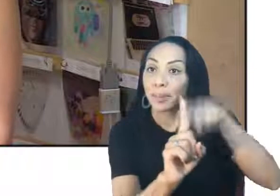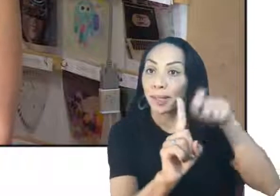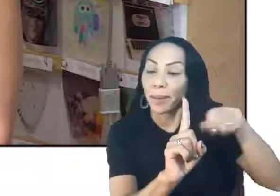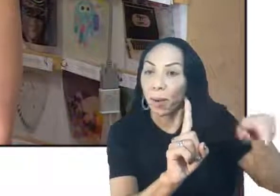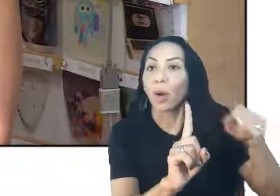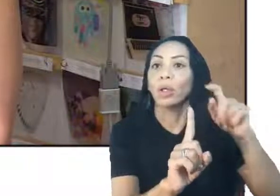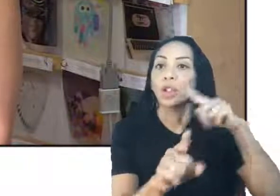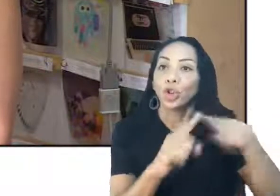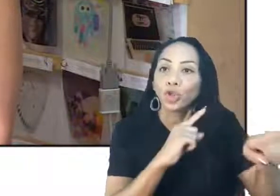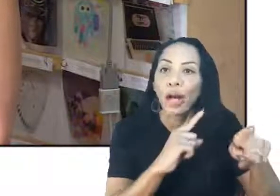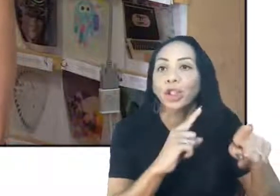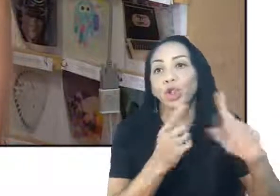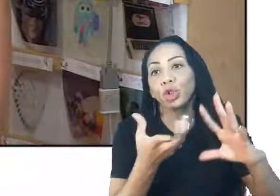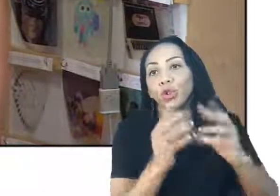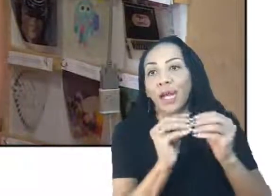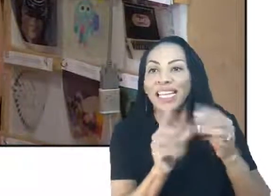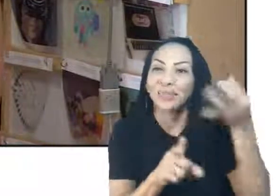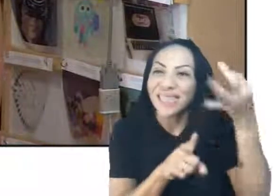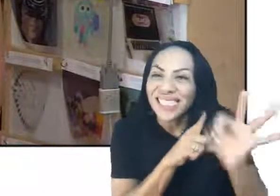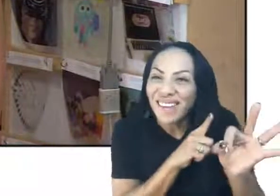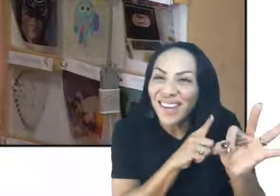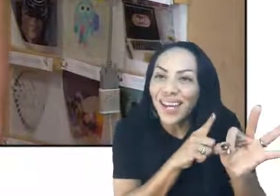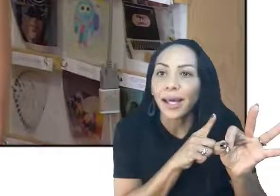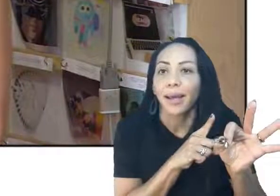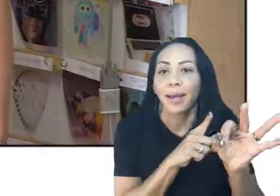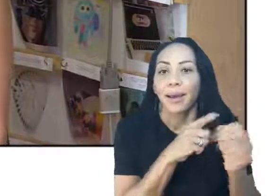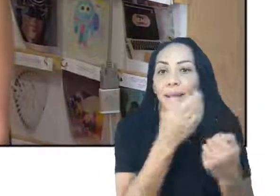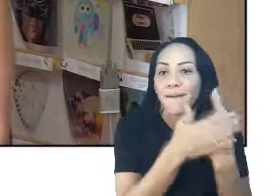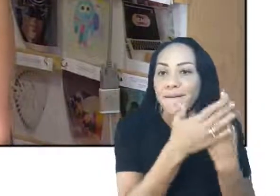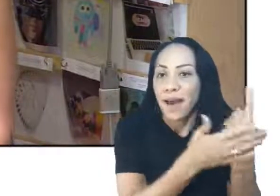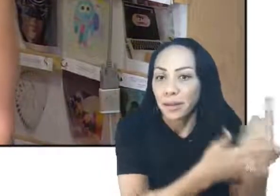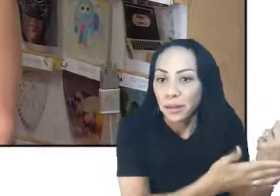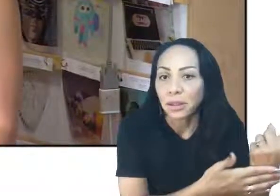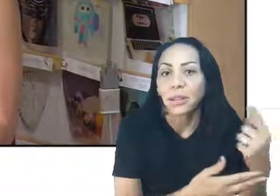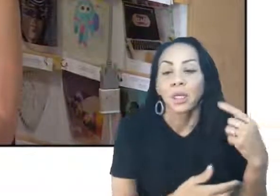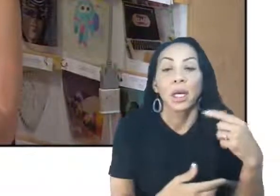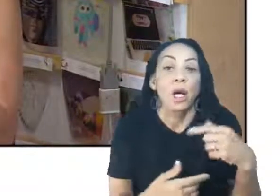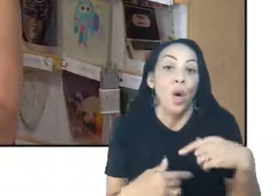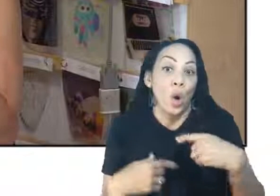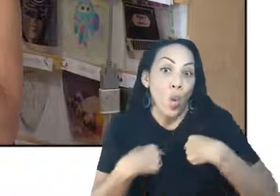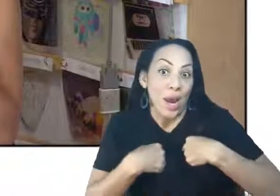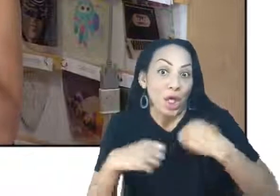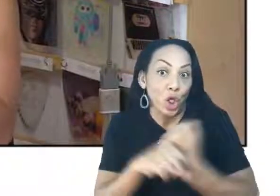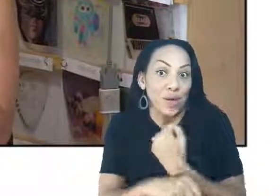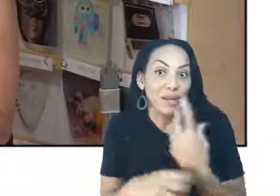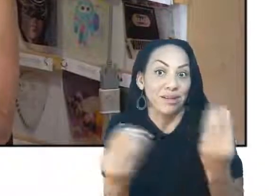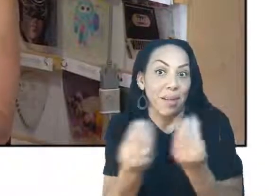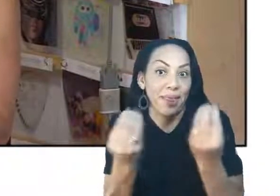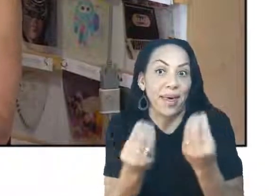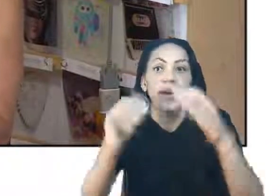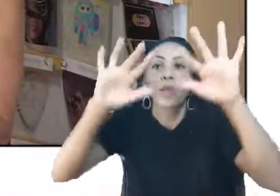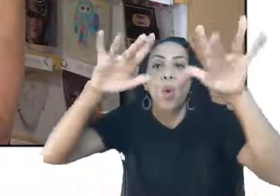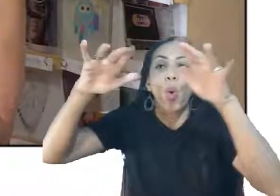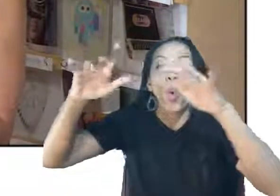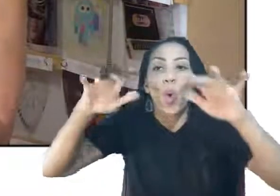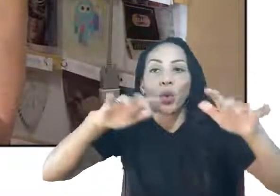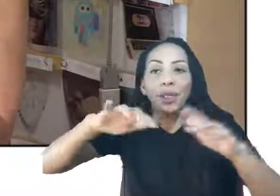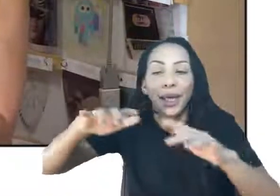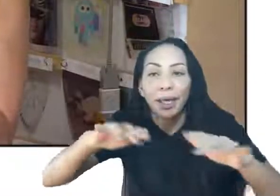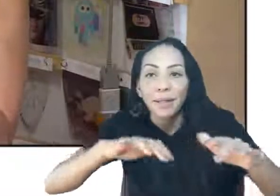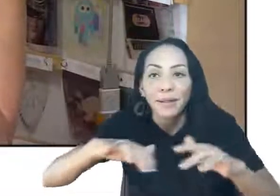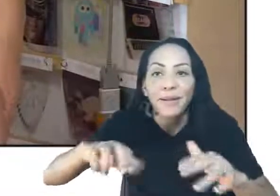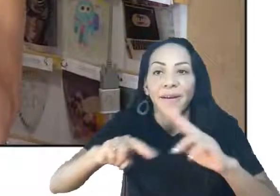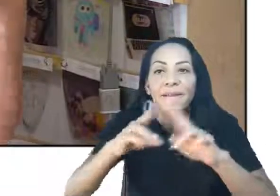event with the Fedra Ensemble, who I think are online today, who are doing some concerts of Gavin